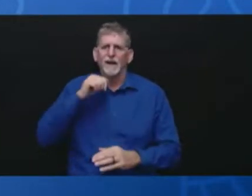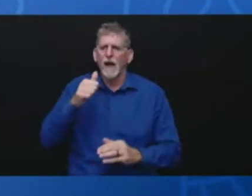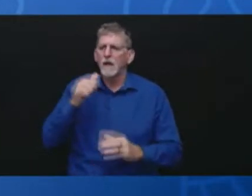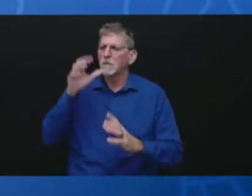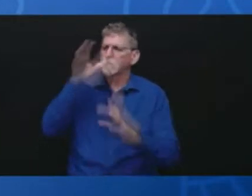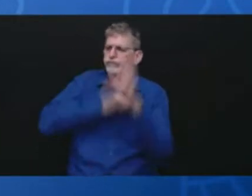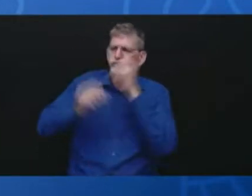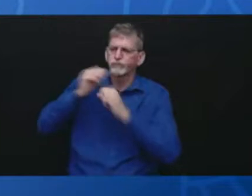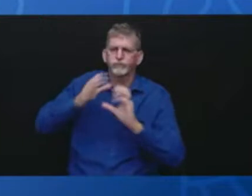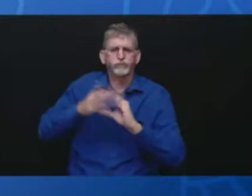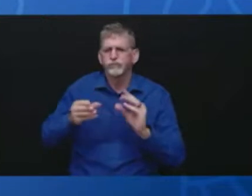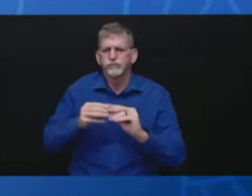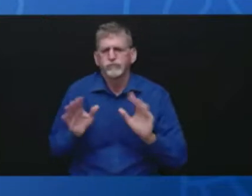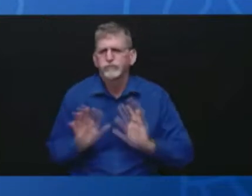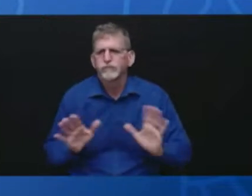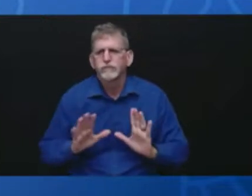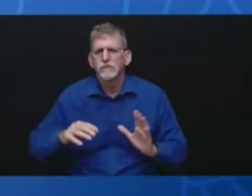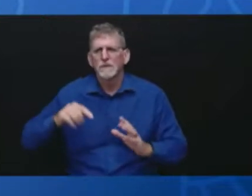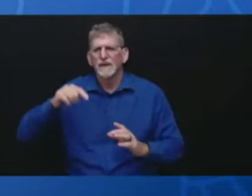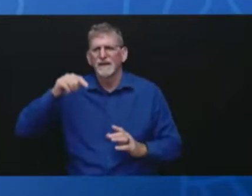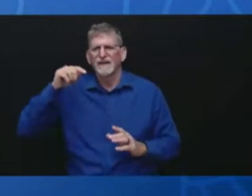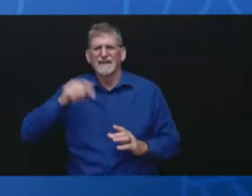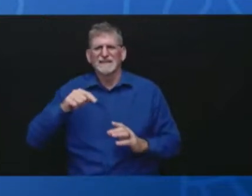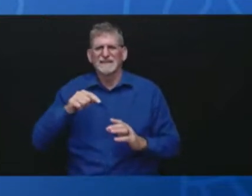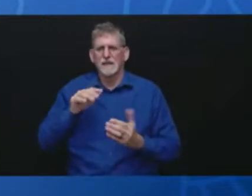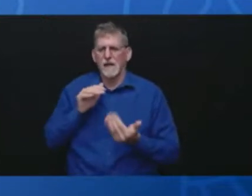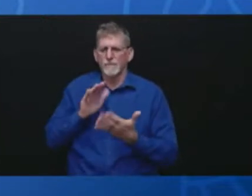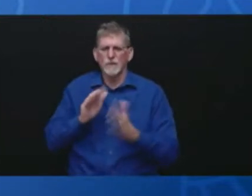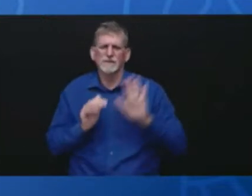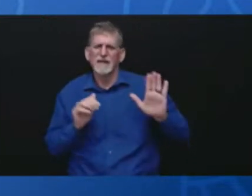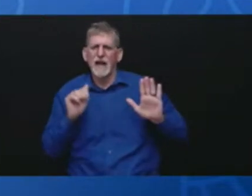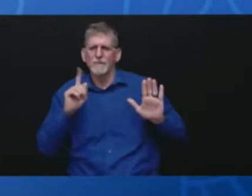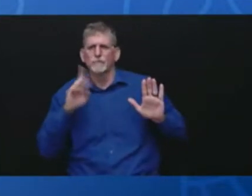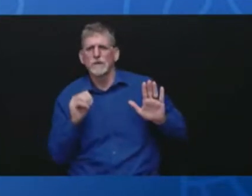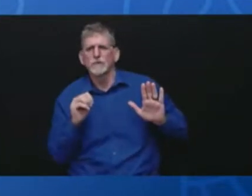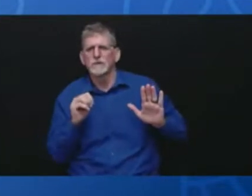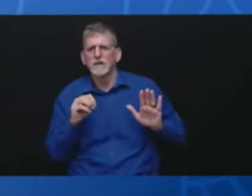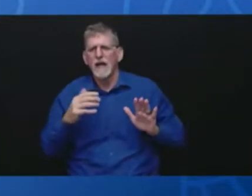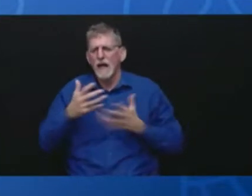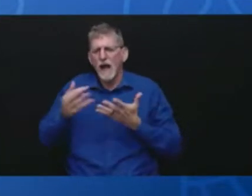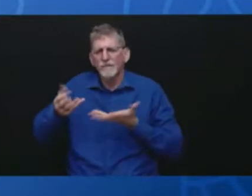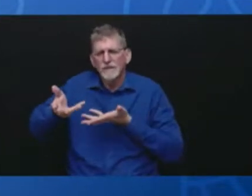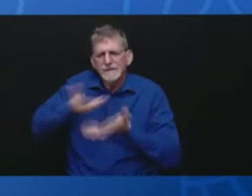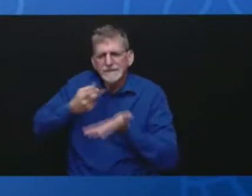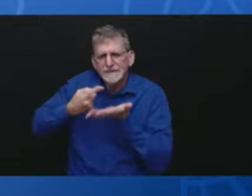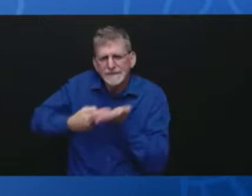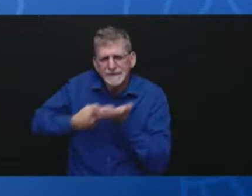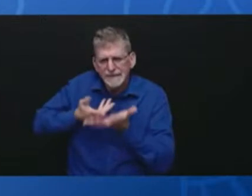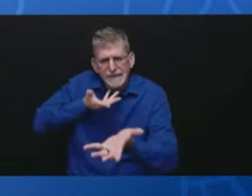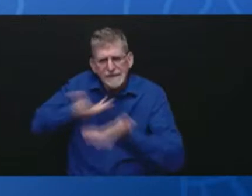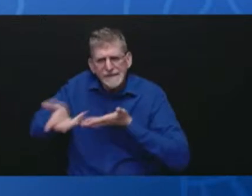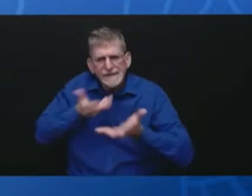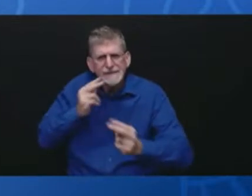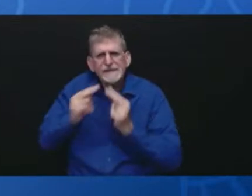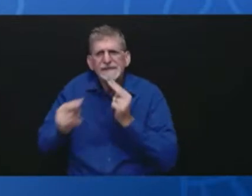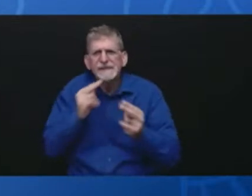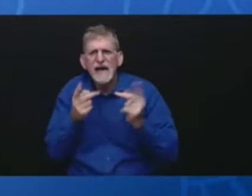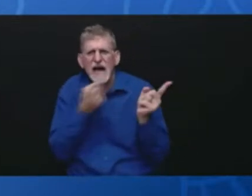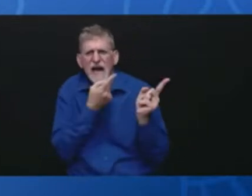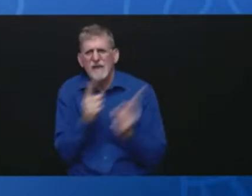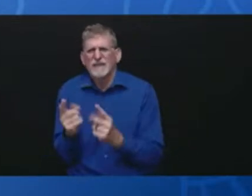this administration, there are a lot of diplomatic talks going on. There's a lot of summits happening. There's a lot of conversations happening,